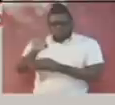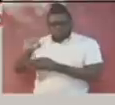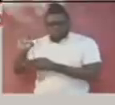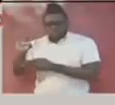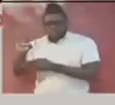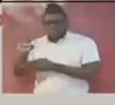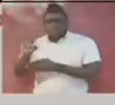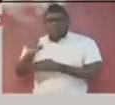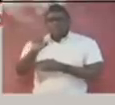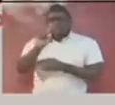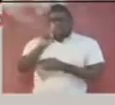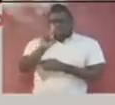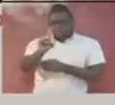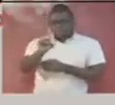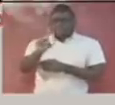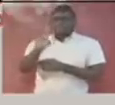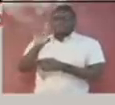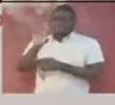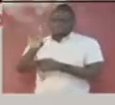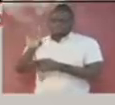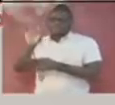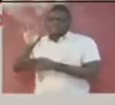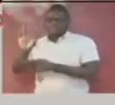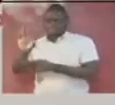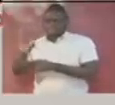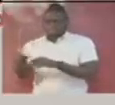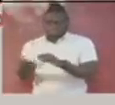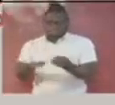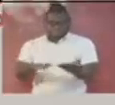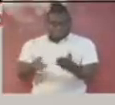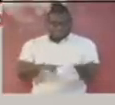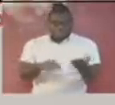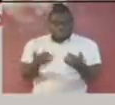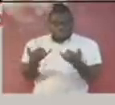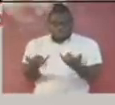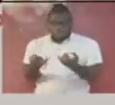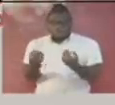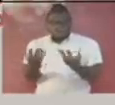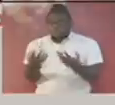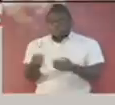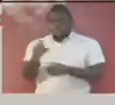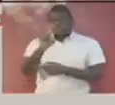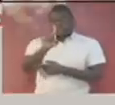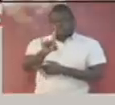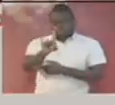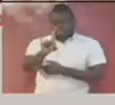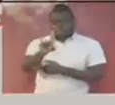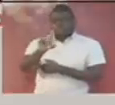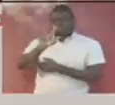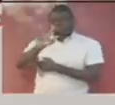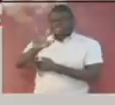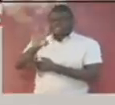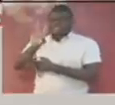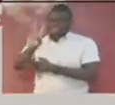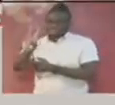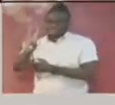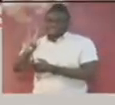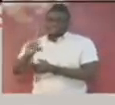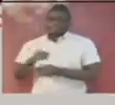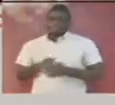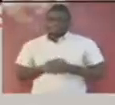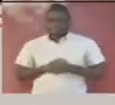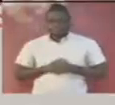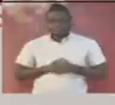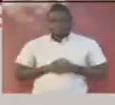Total number of deaths, and our deepest condolences to all the families, 136. That has also declined